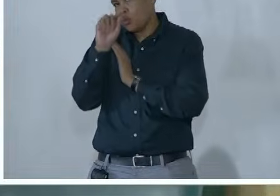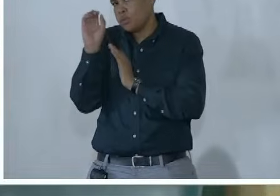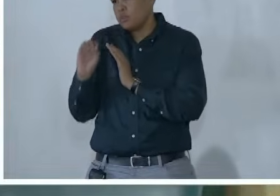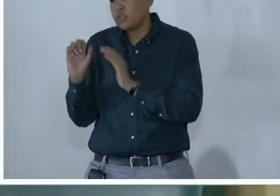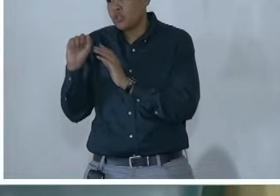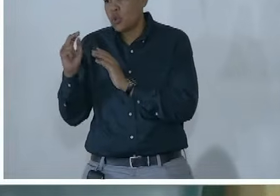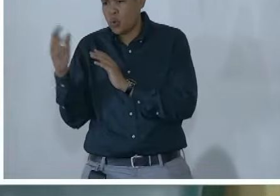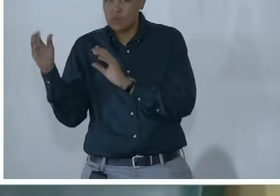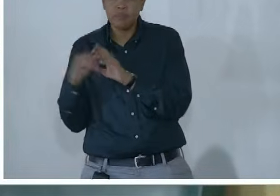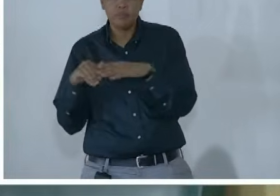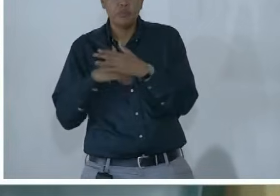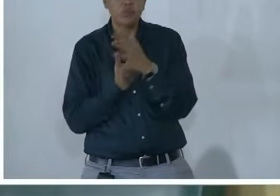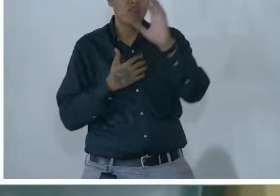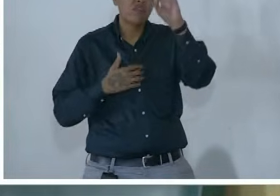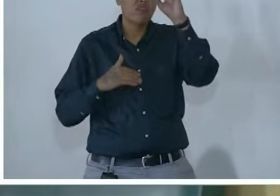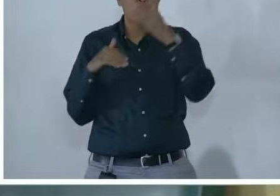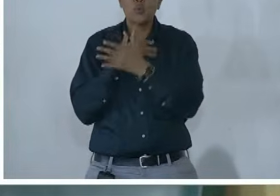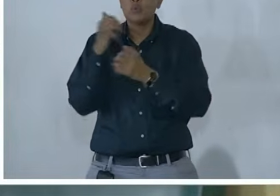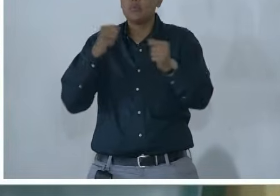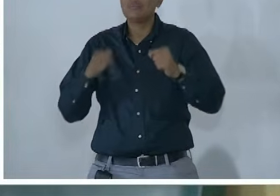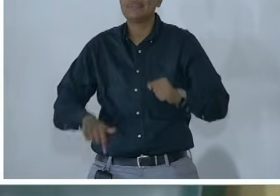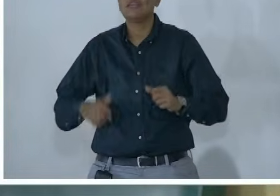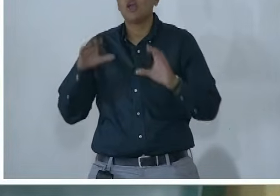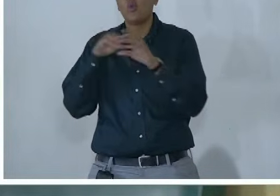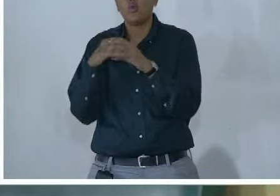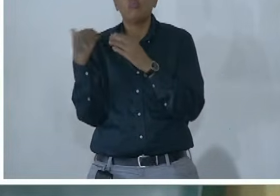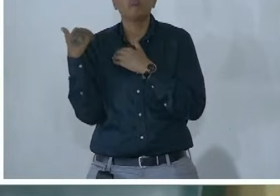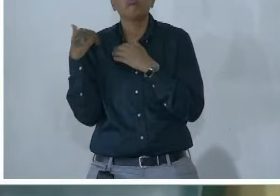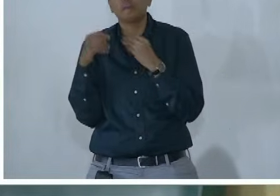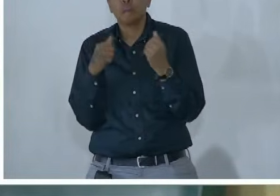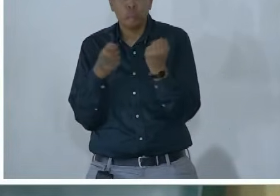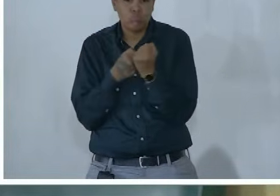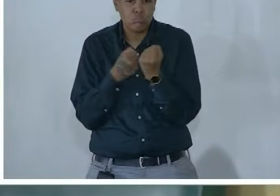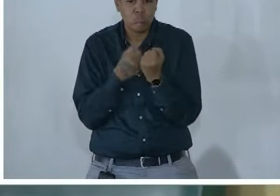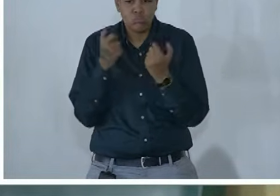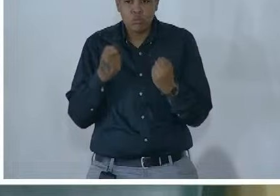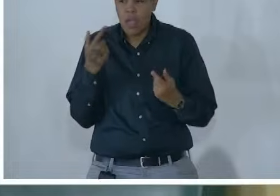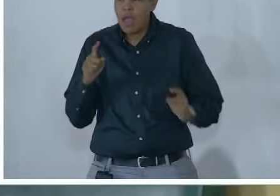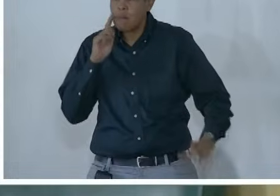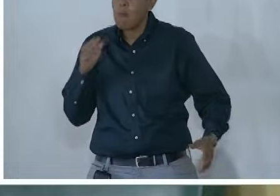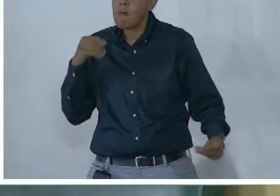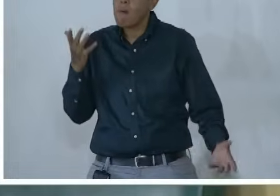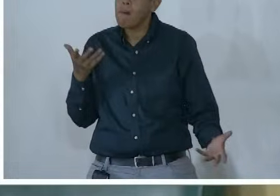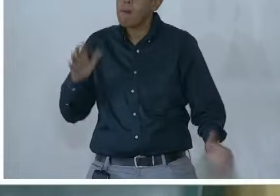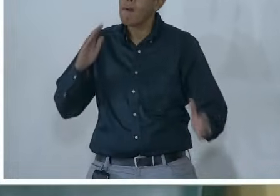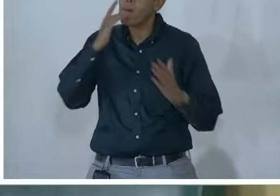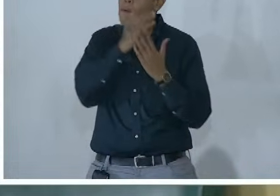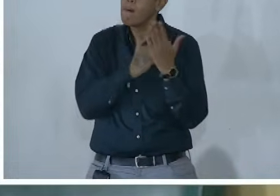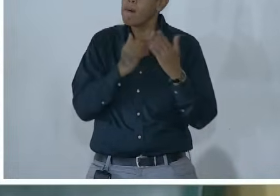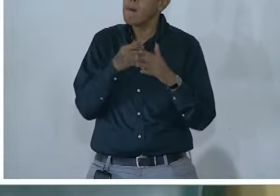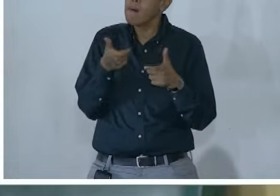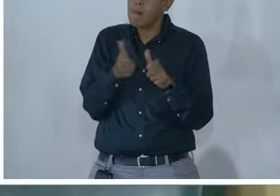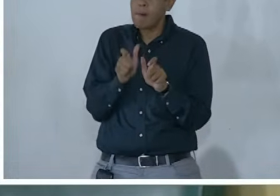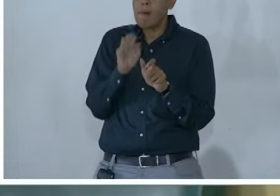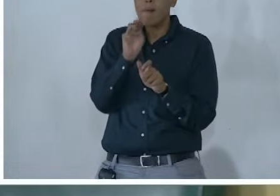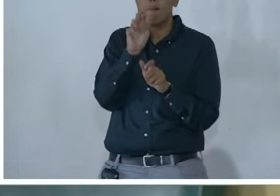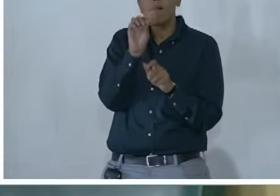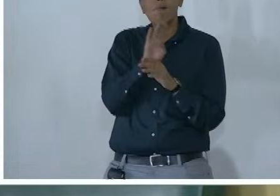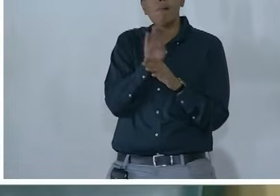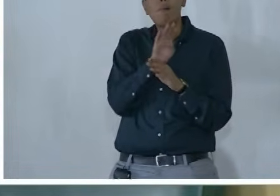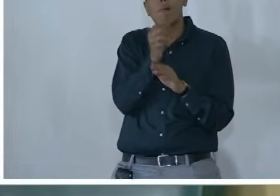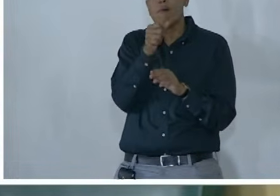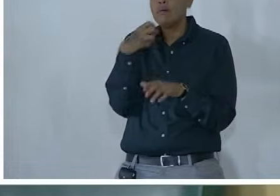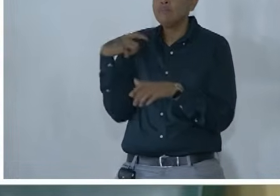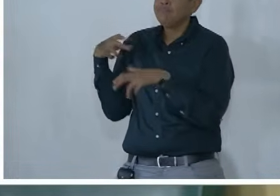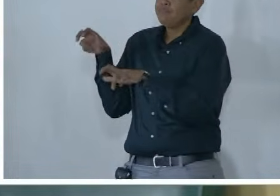new shareholders, including the sponsor. Provisions will be made to allow the listing of micro-entities who